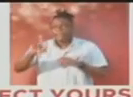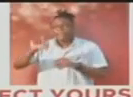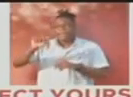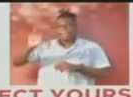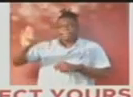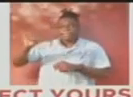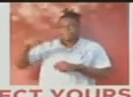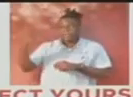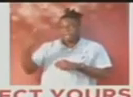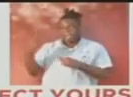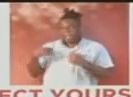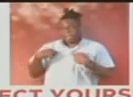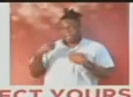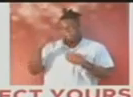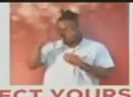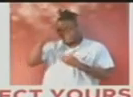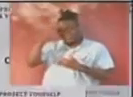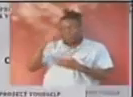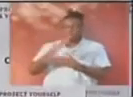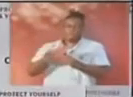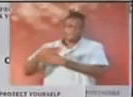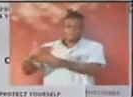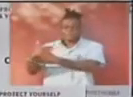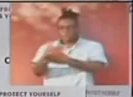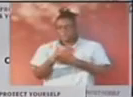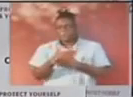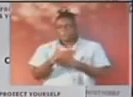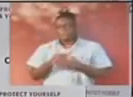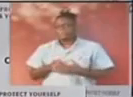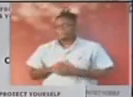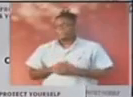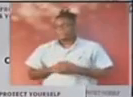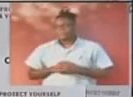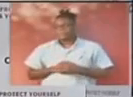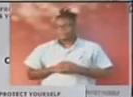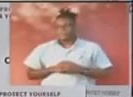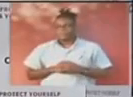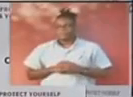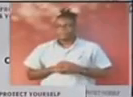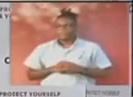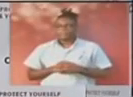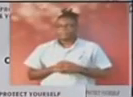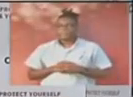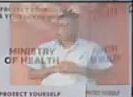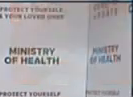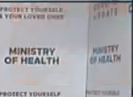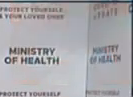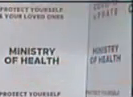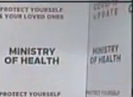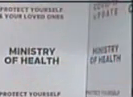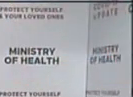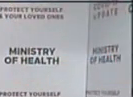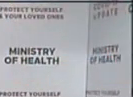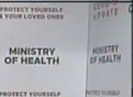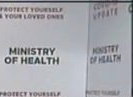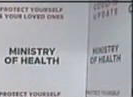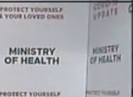share that information. Thank you very much, Dr. Hines, and thank you for your question. We now move to Guardian Media